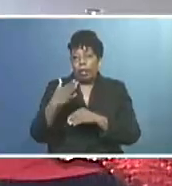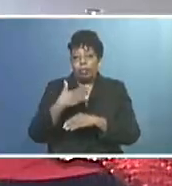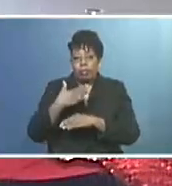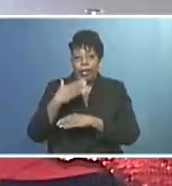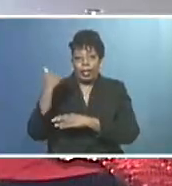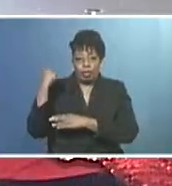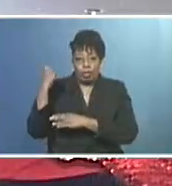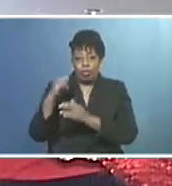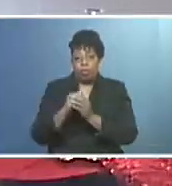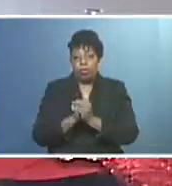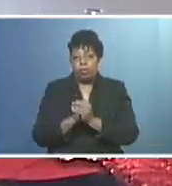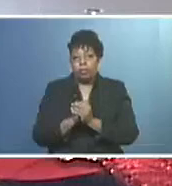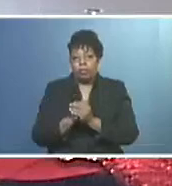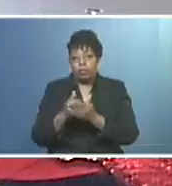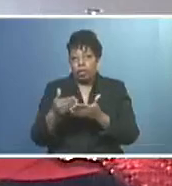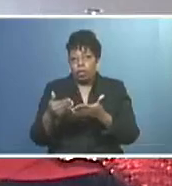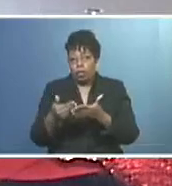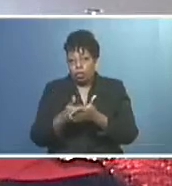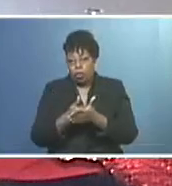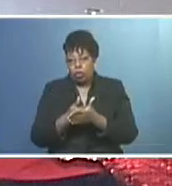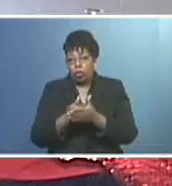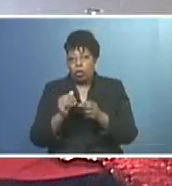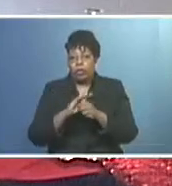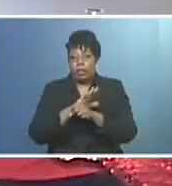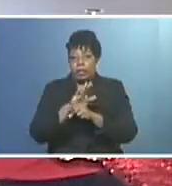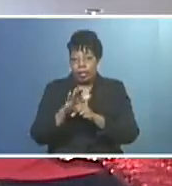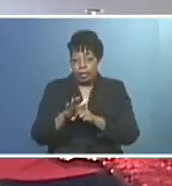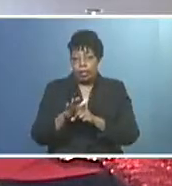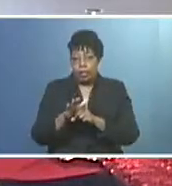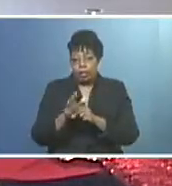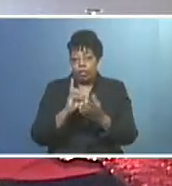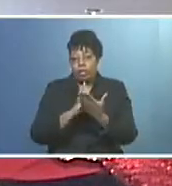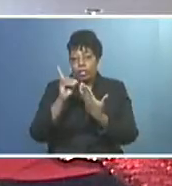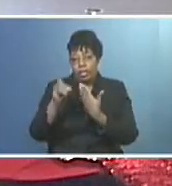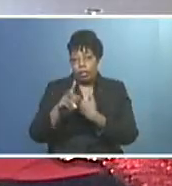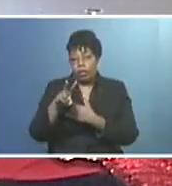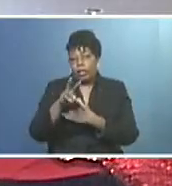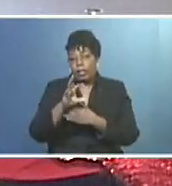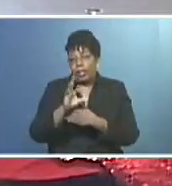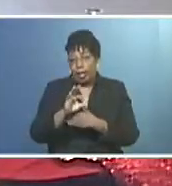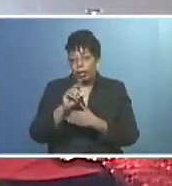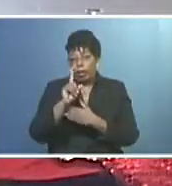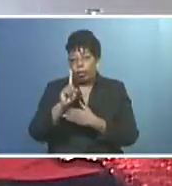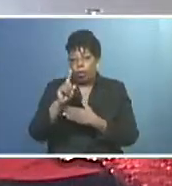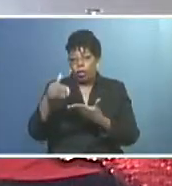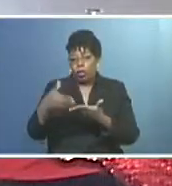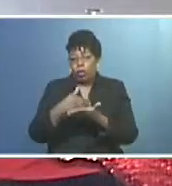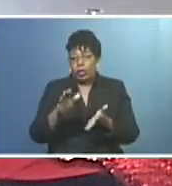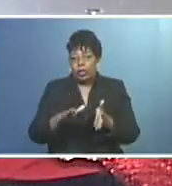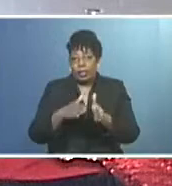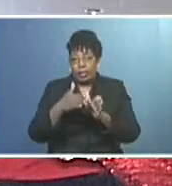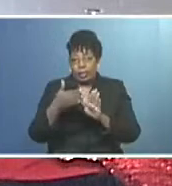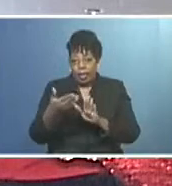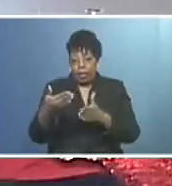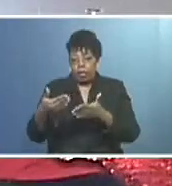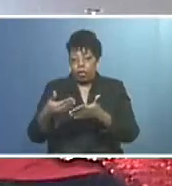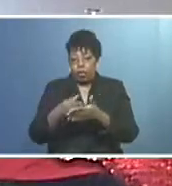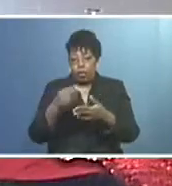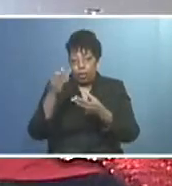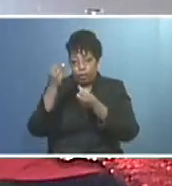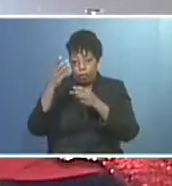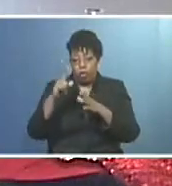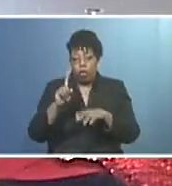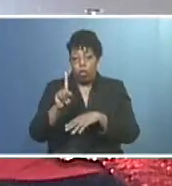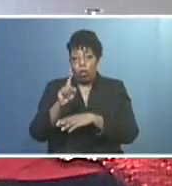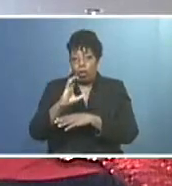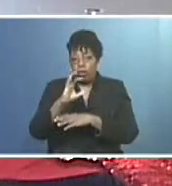207 new COVID-19 cases recorded on the dashboard for December 29th, along with one new death. The new data reflects